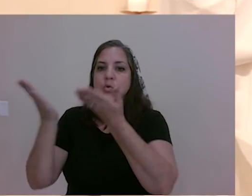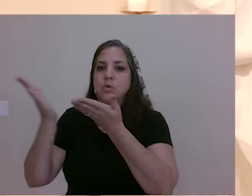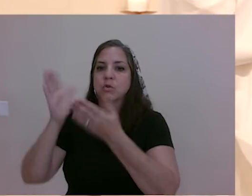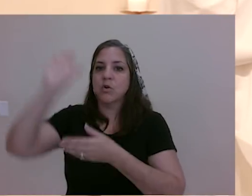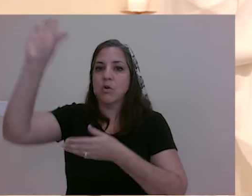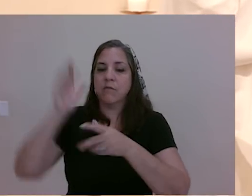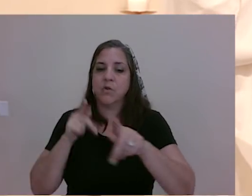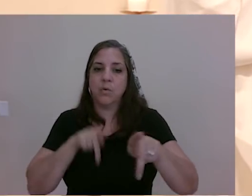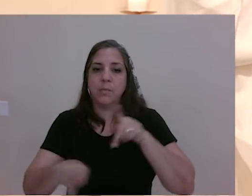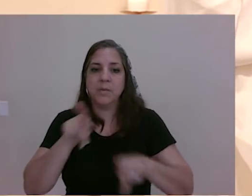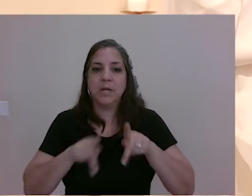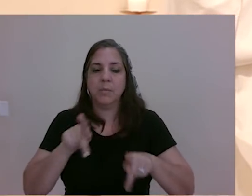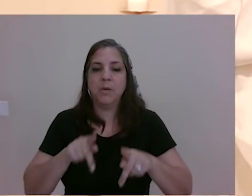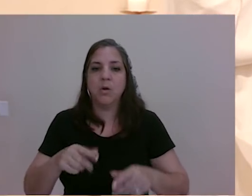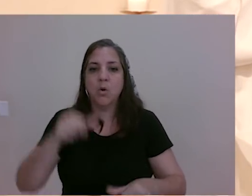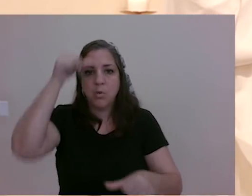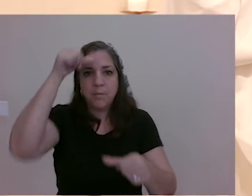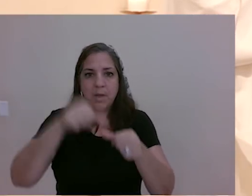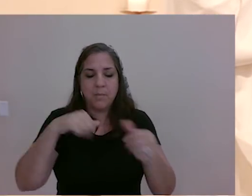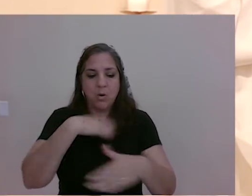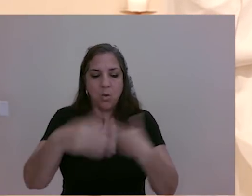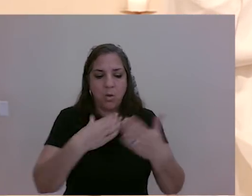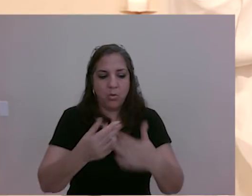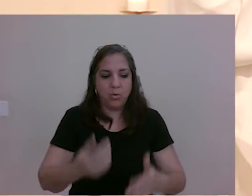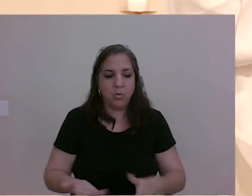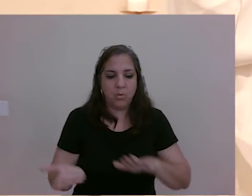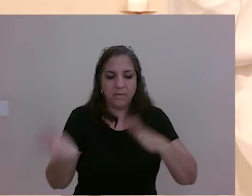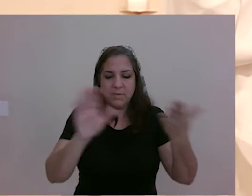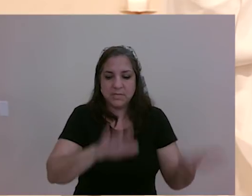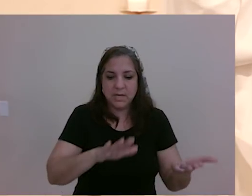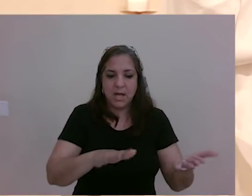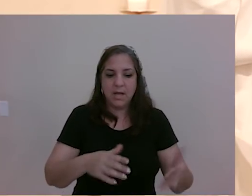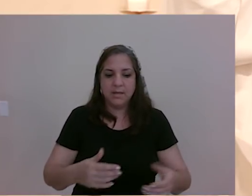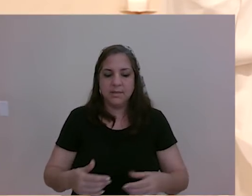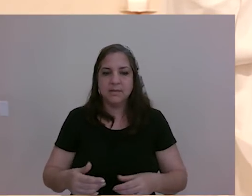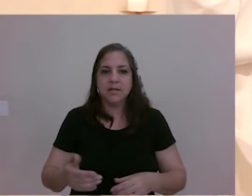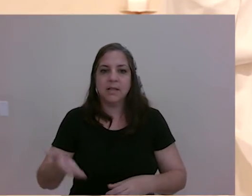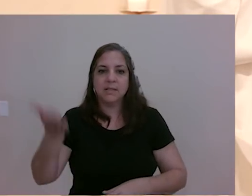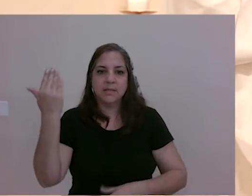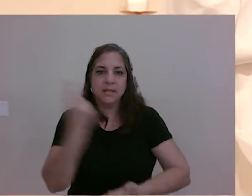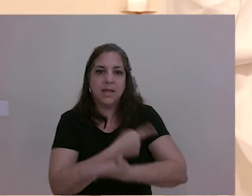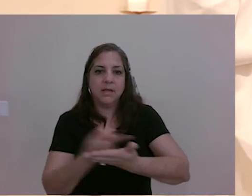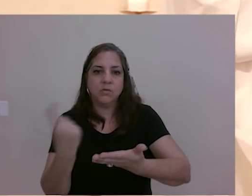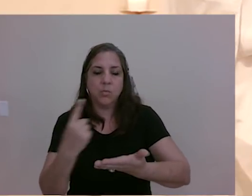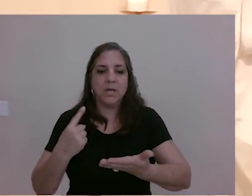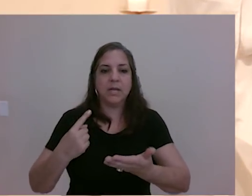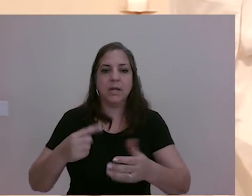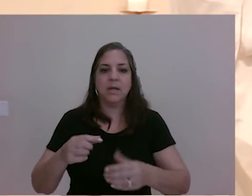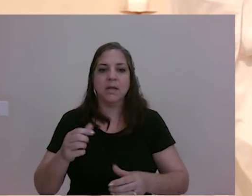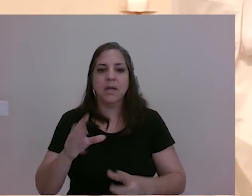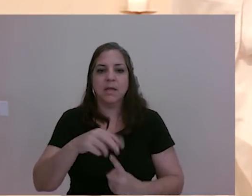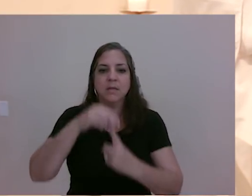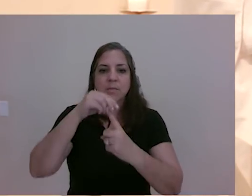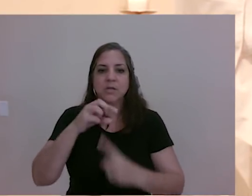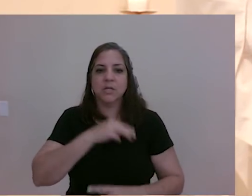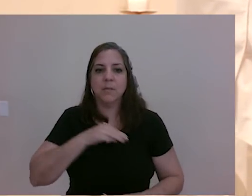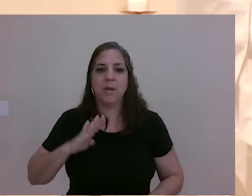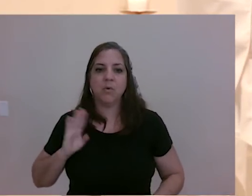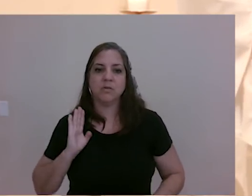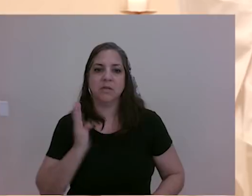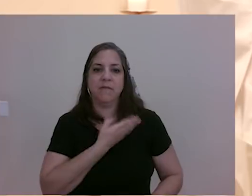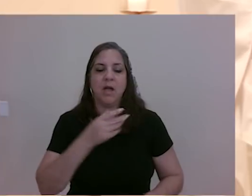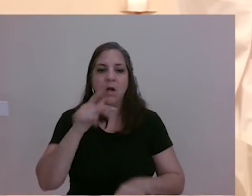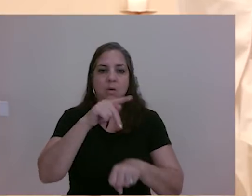those who have died this past week, especially the deceased members of our parish family, and in particular,